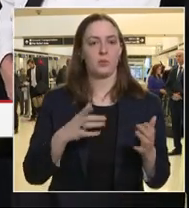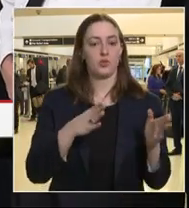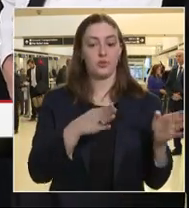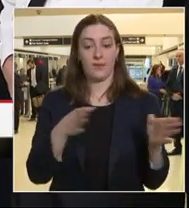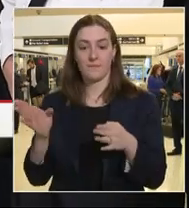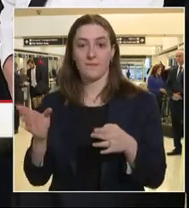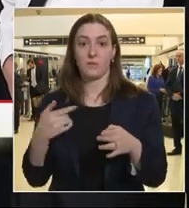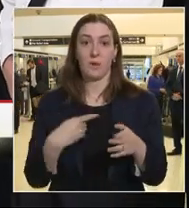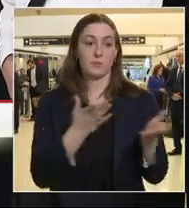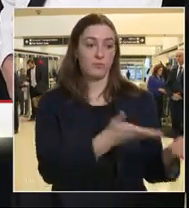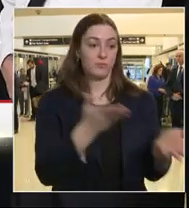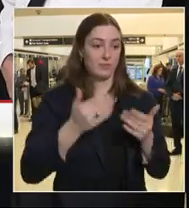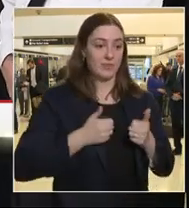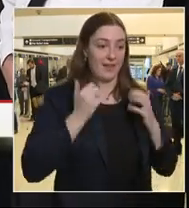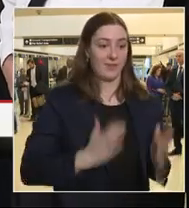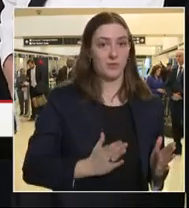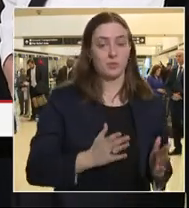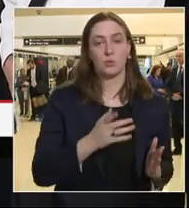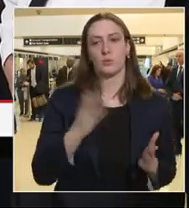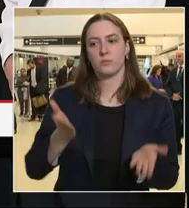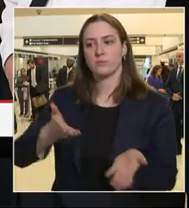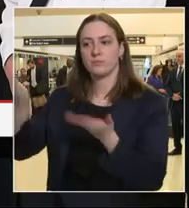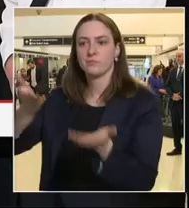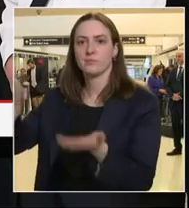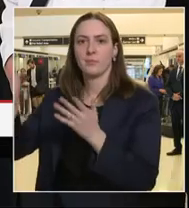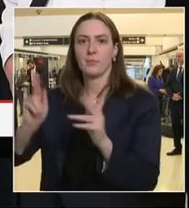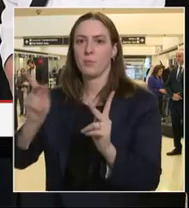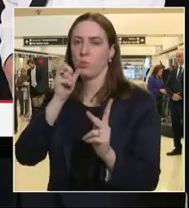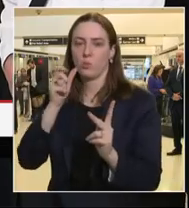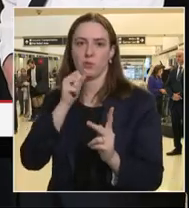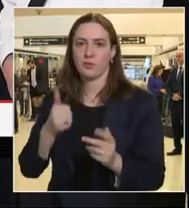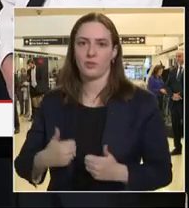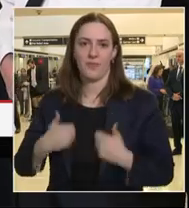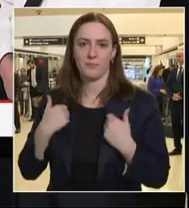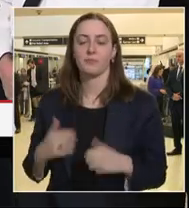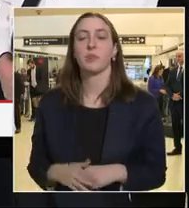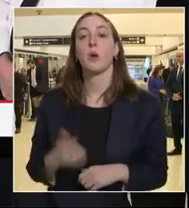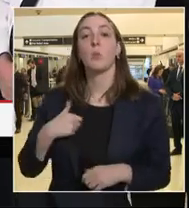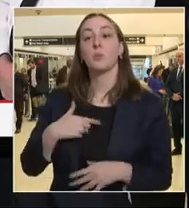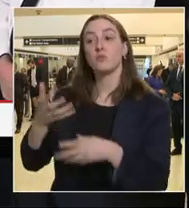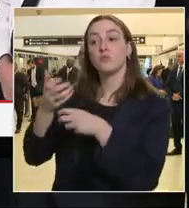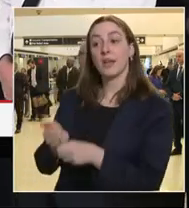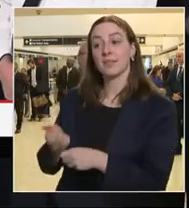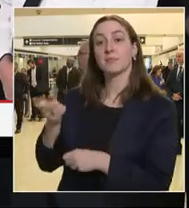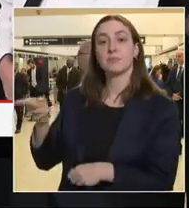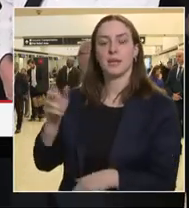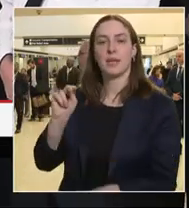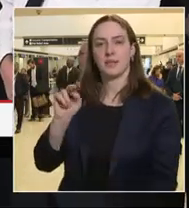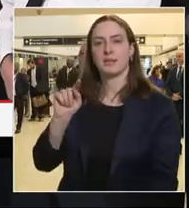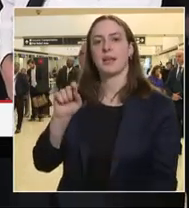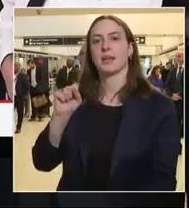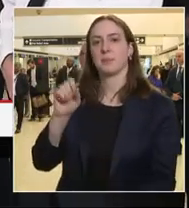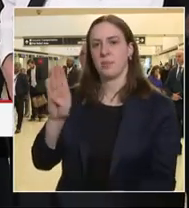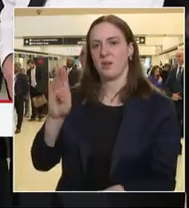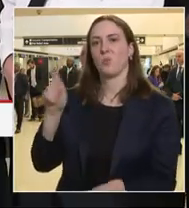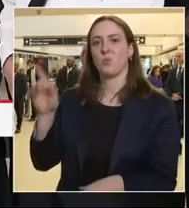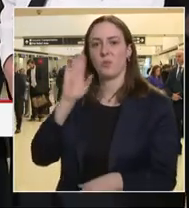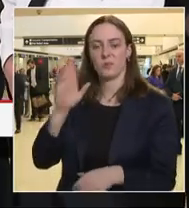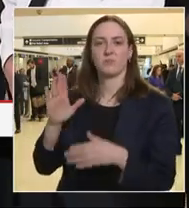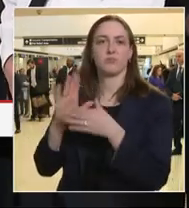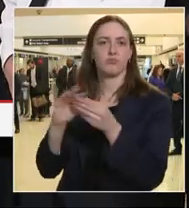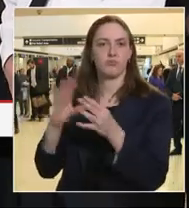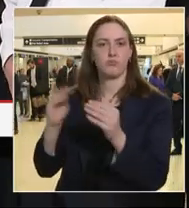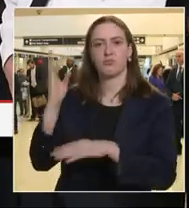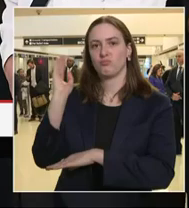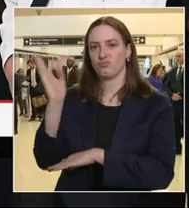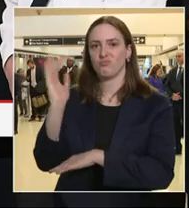We expect the National Transportation Safety Board to provide briefings to the press later in the day.